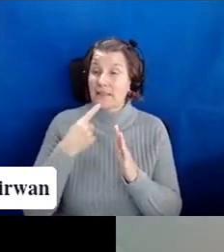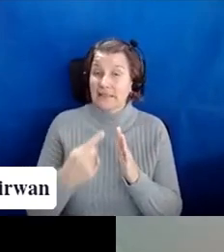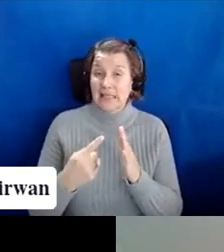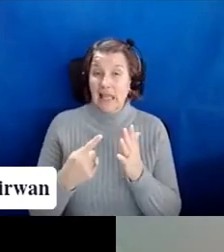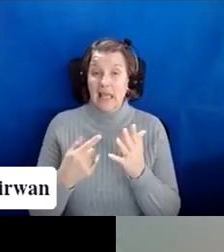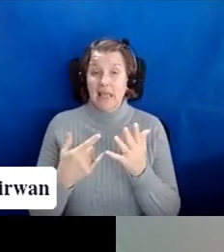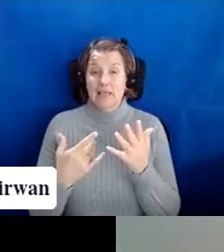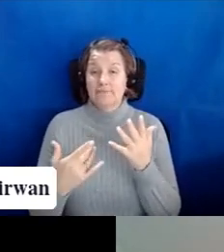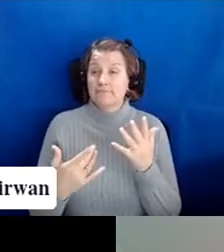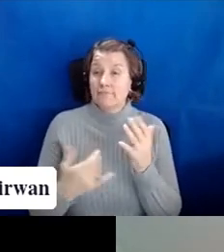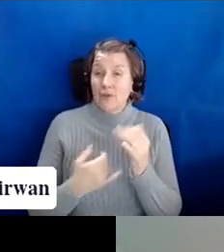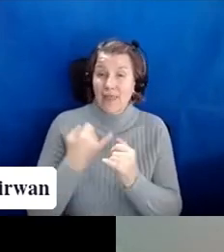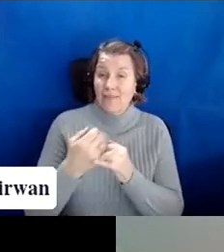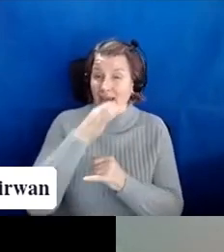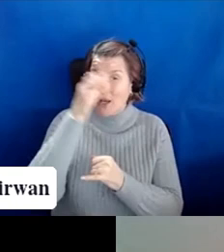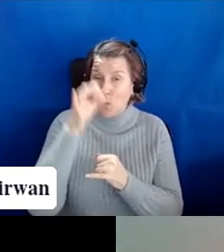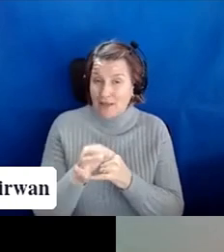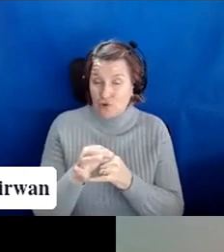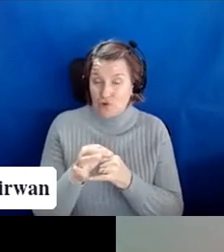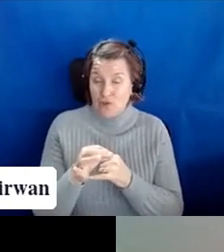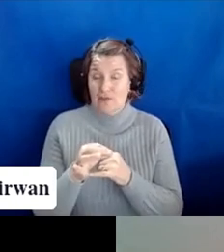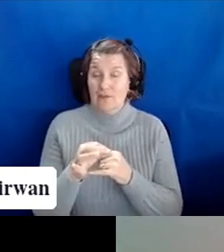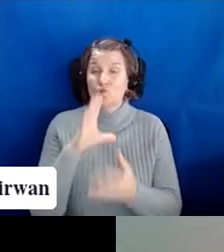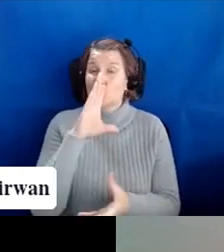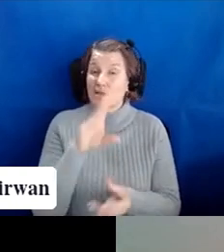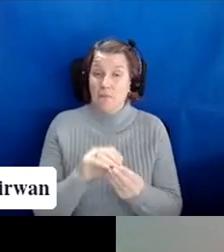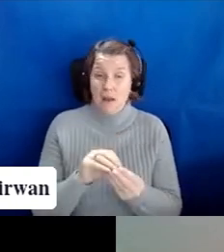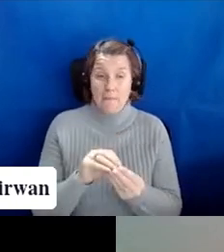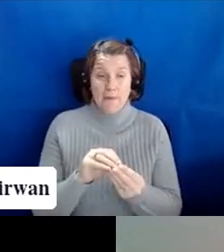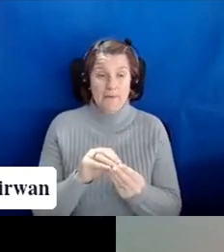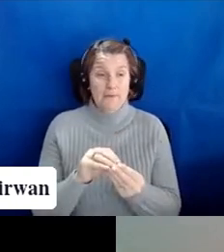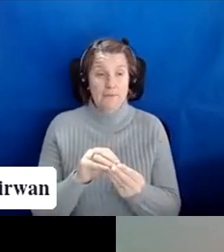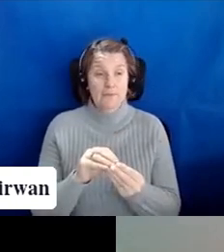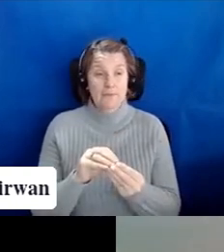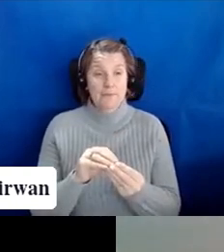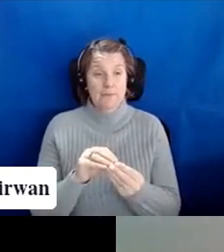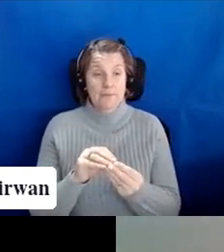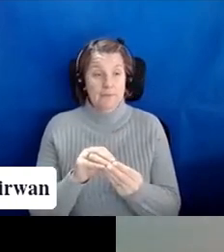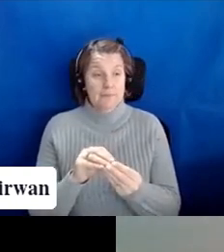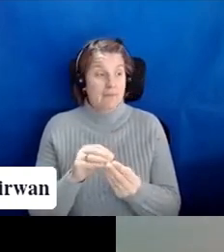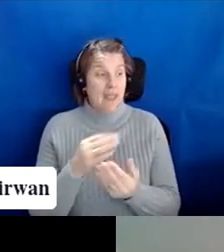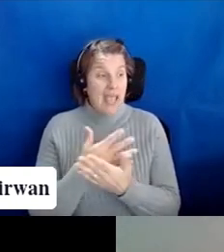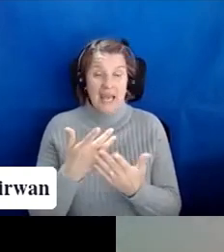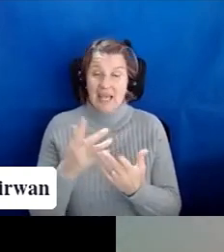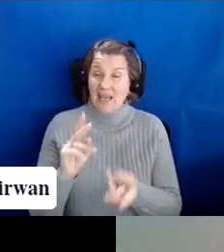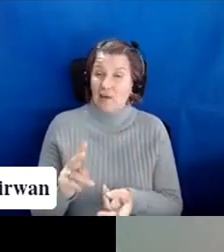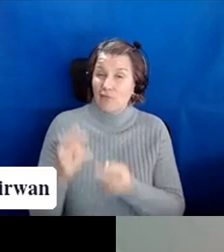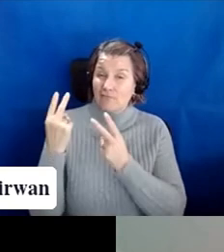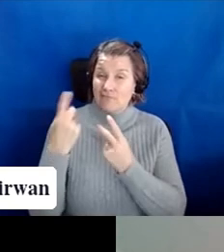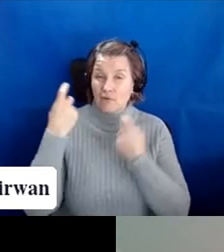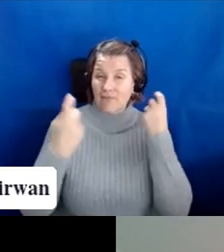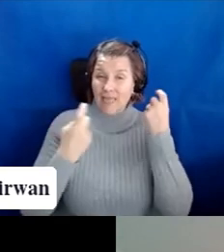into the final question as well, just to sum up, just any reflections you have, but particularly